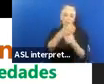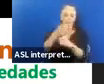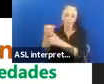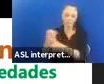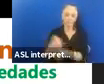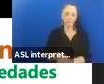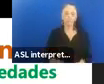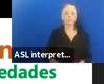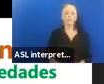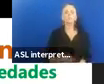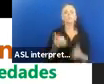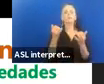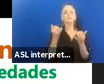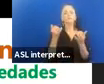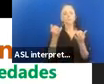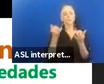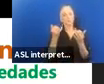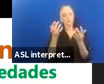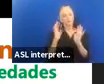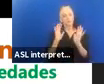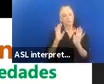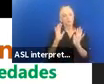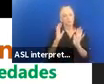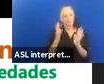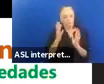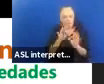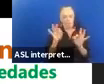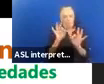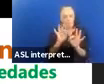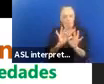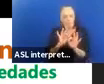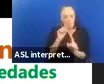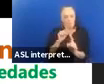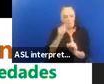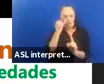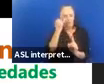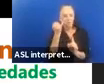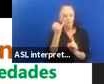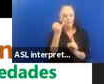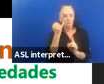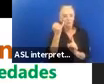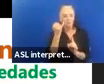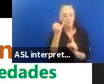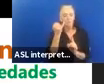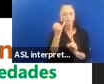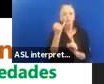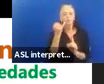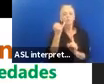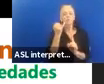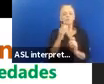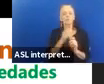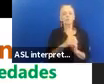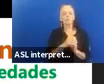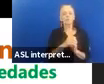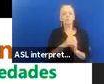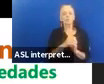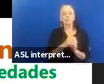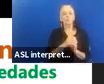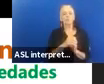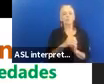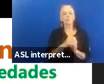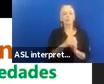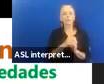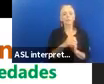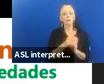So we want to leave you with that really important idea that you only